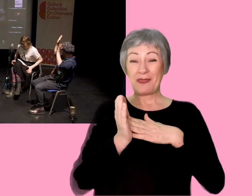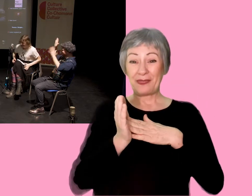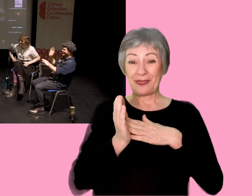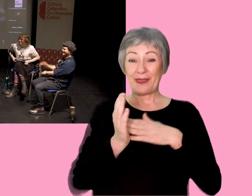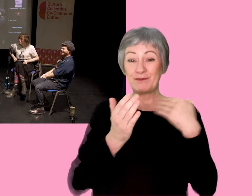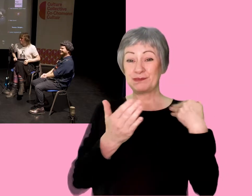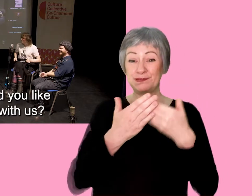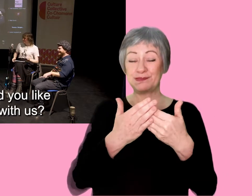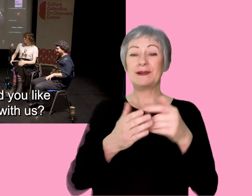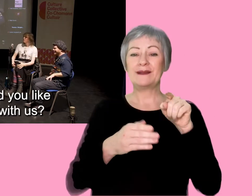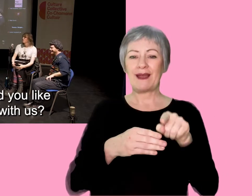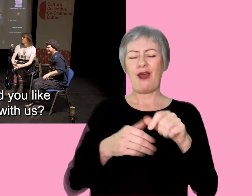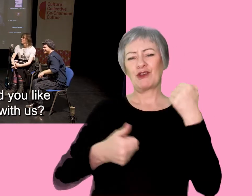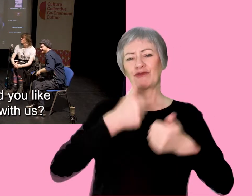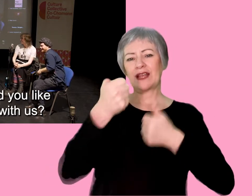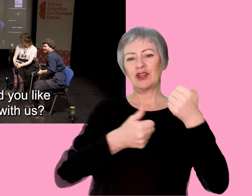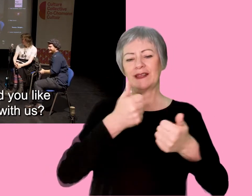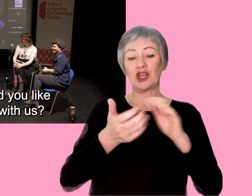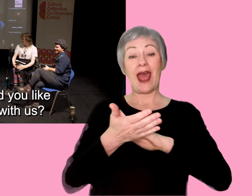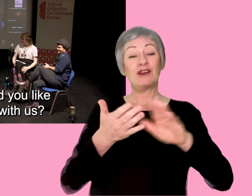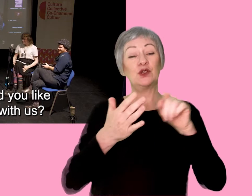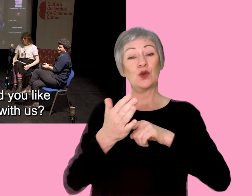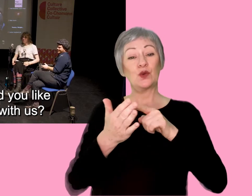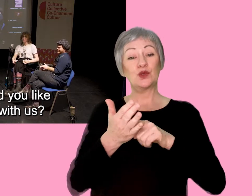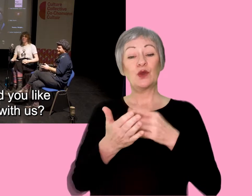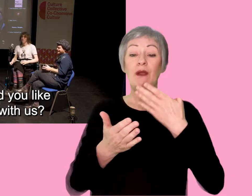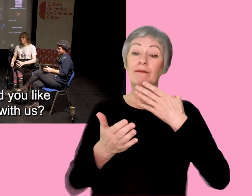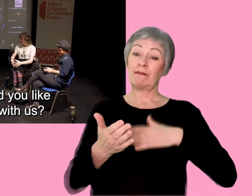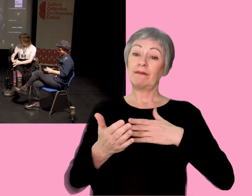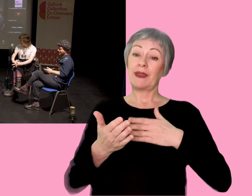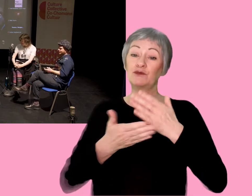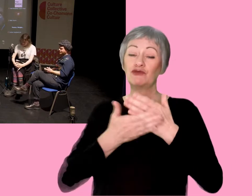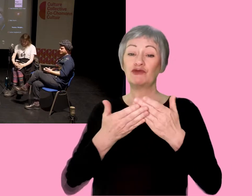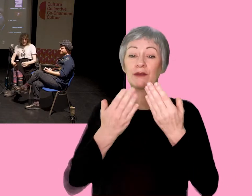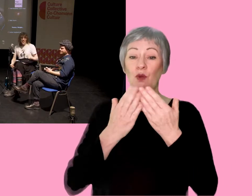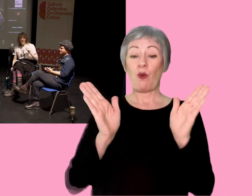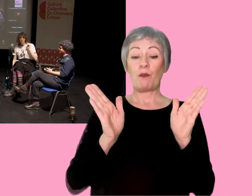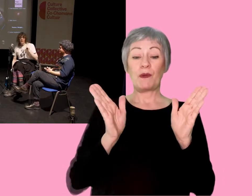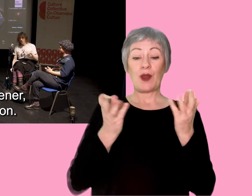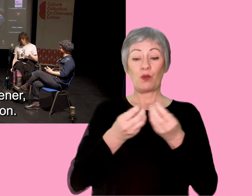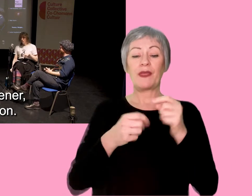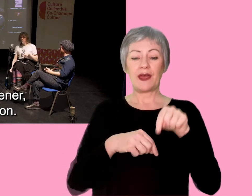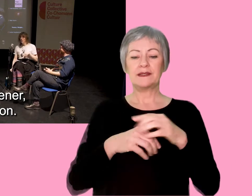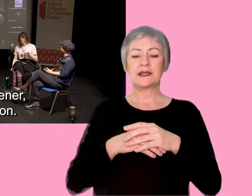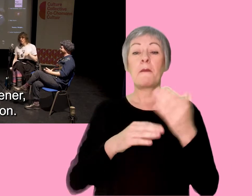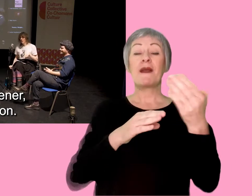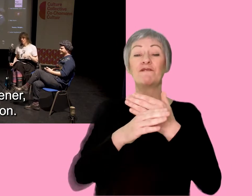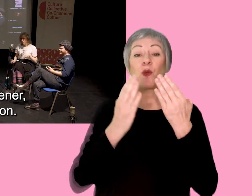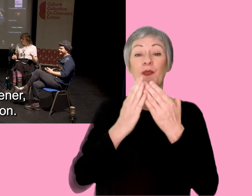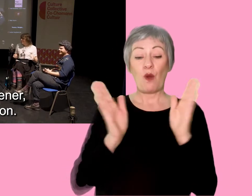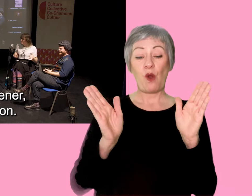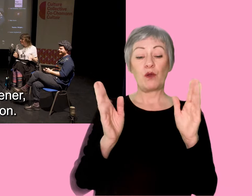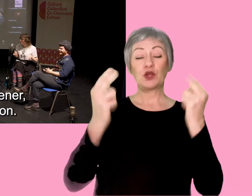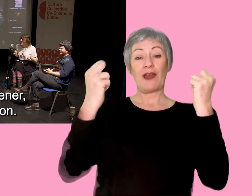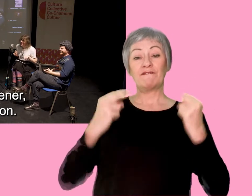Congratulations. Harry Josephine, would you like to share your opener with us? Yes. Just before the opener, a